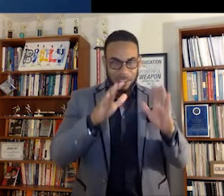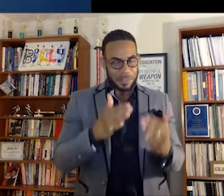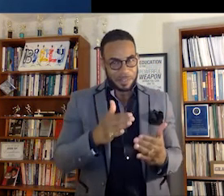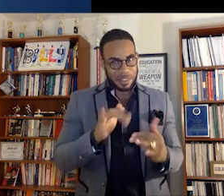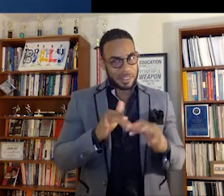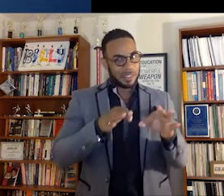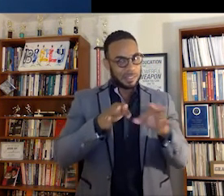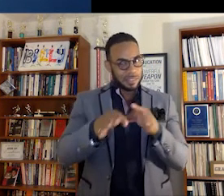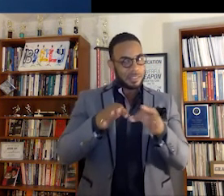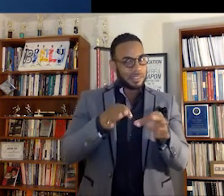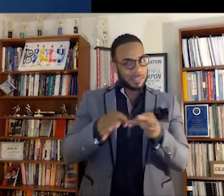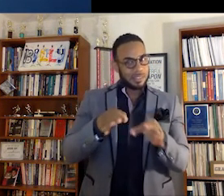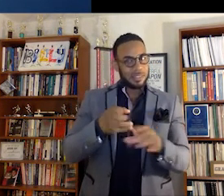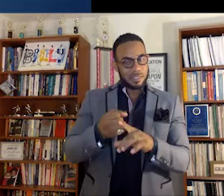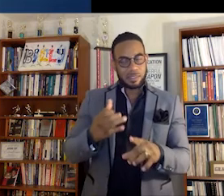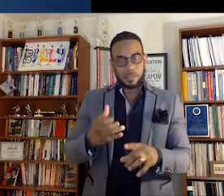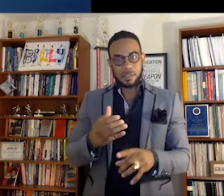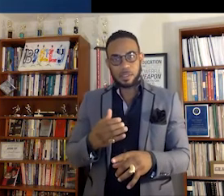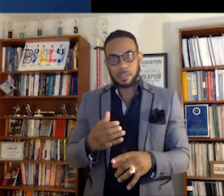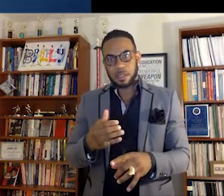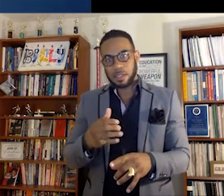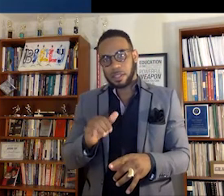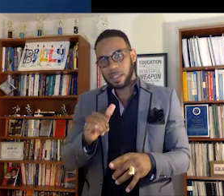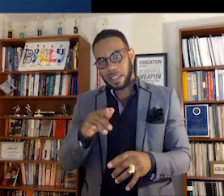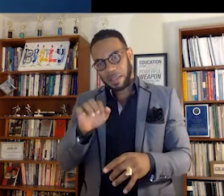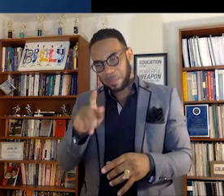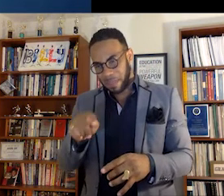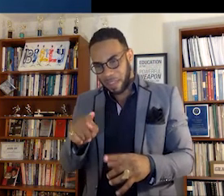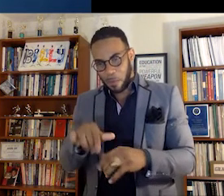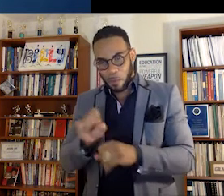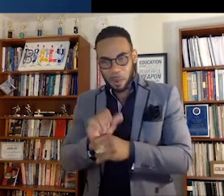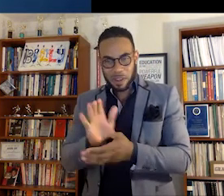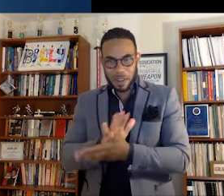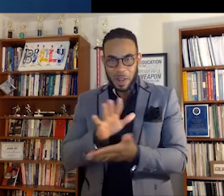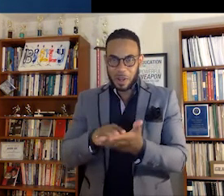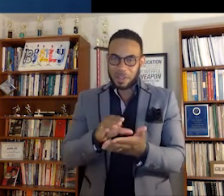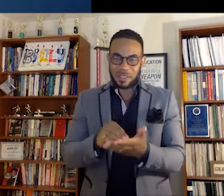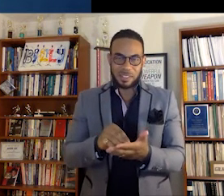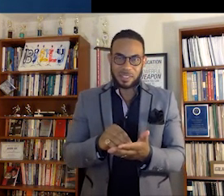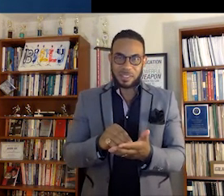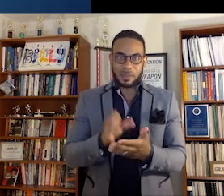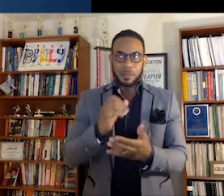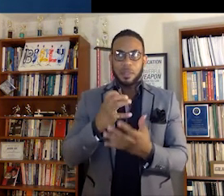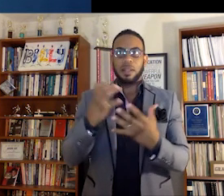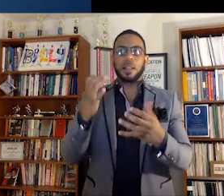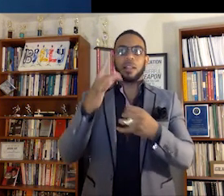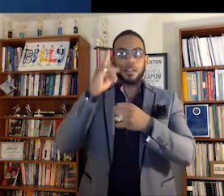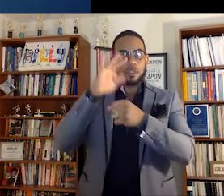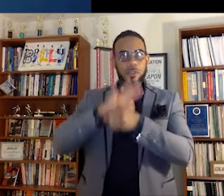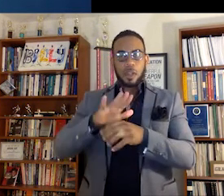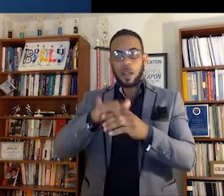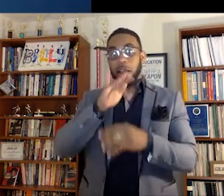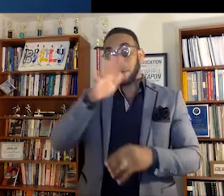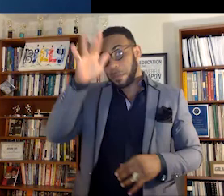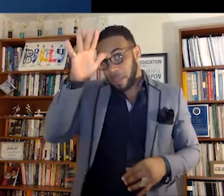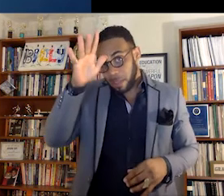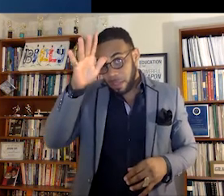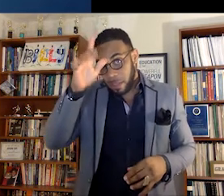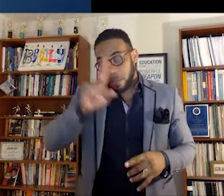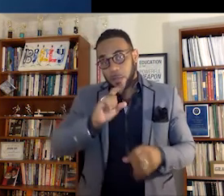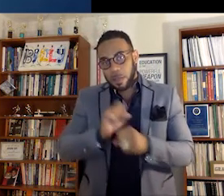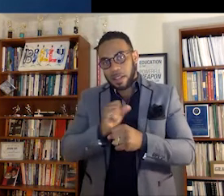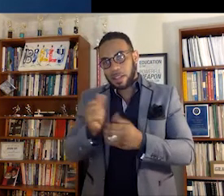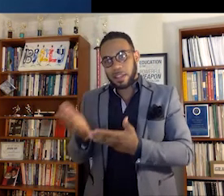that can explain things. And that packet or worksheet learning put a lot of stress on parents to